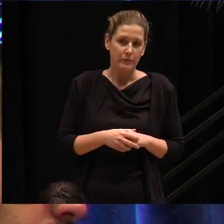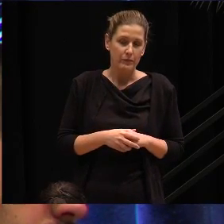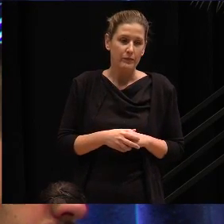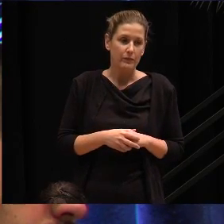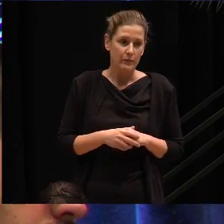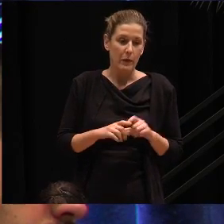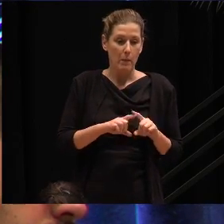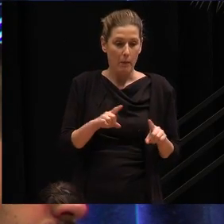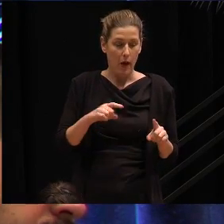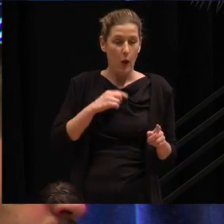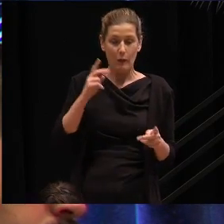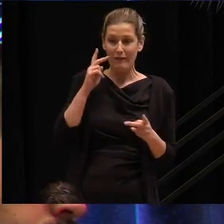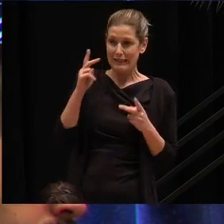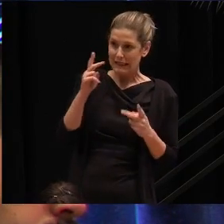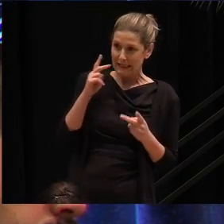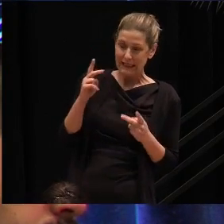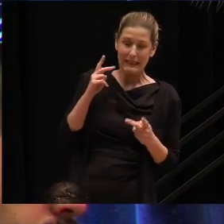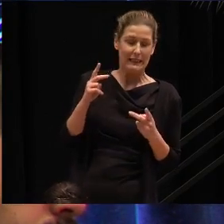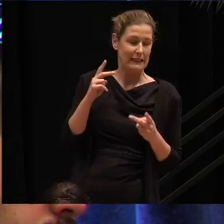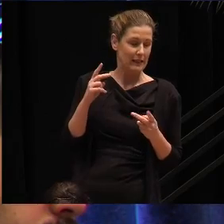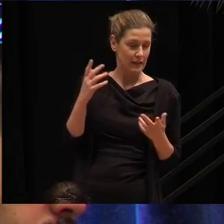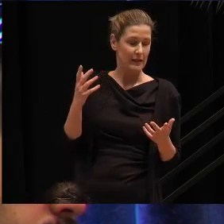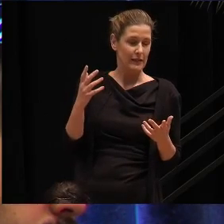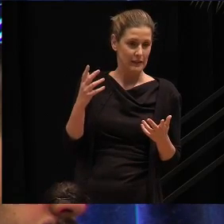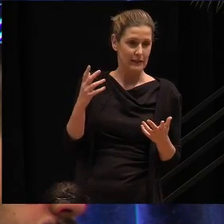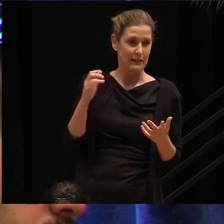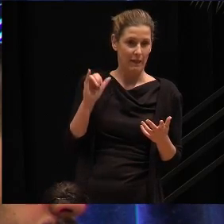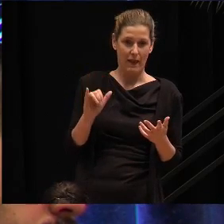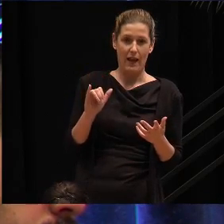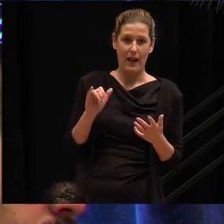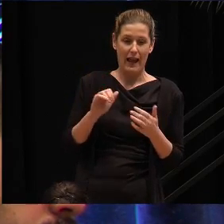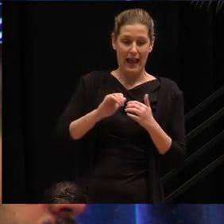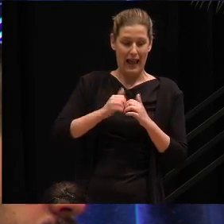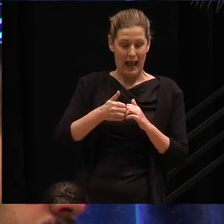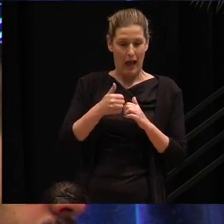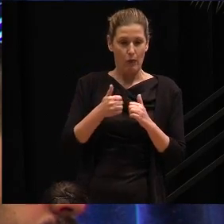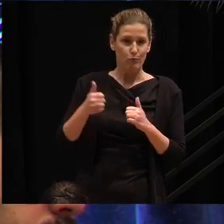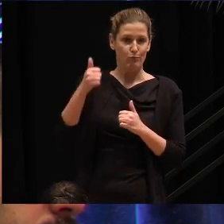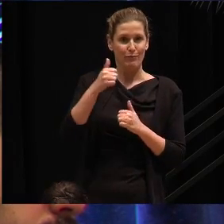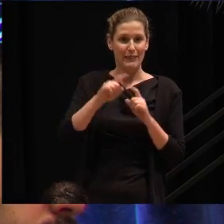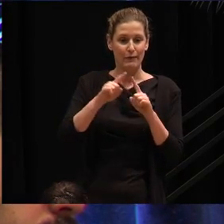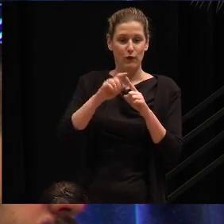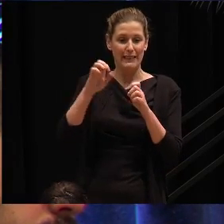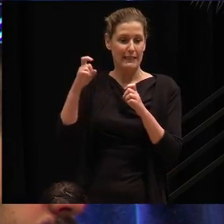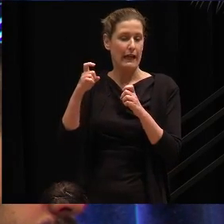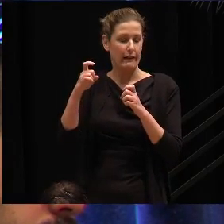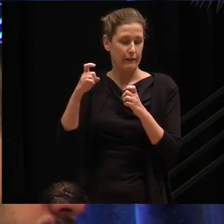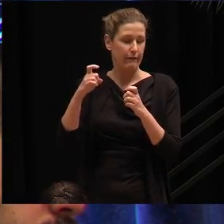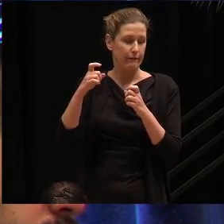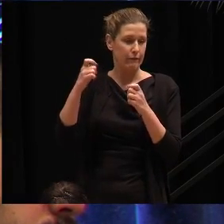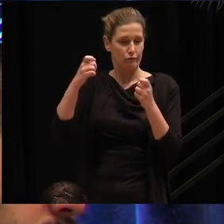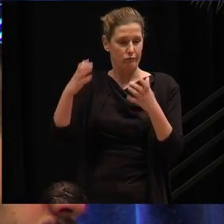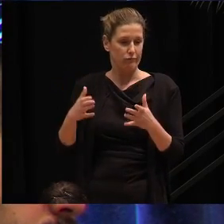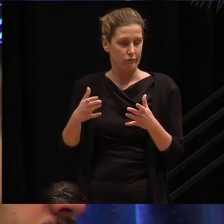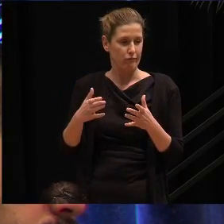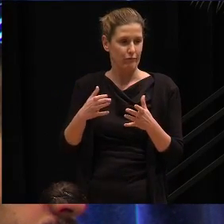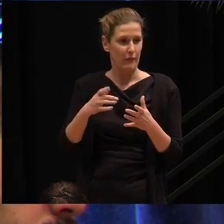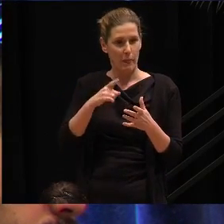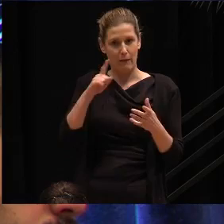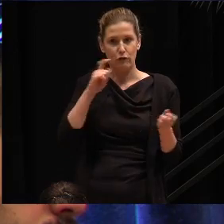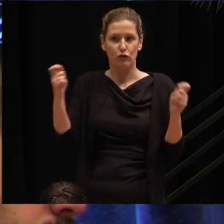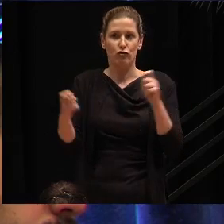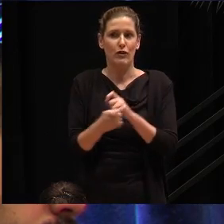But we've seen that from generation to generation, the way chief executives have changed. And, for